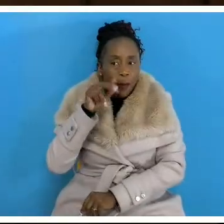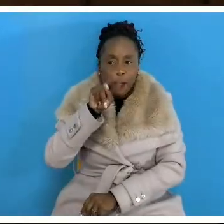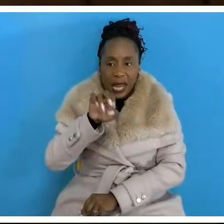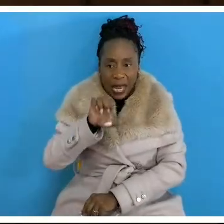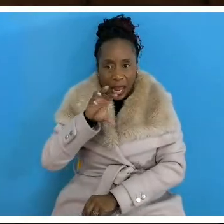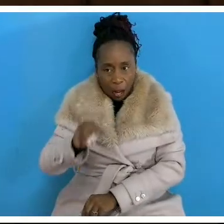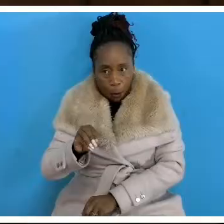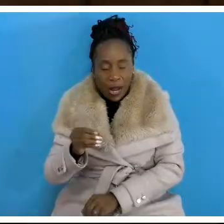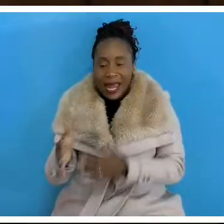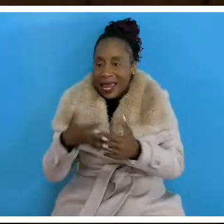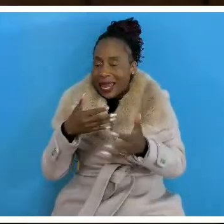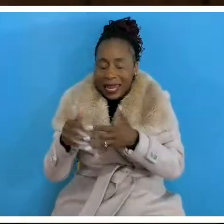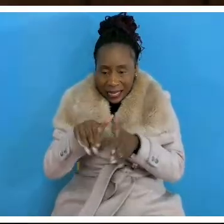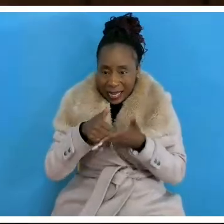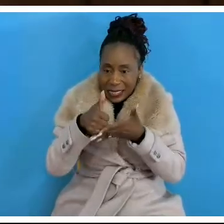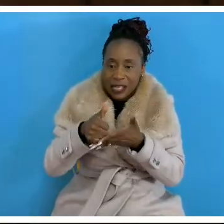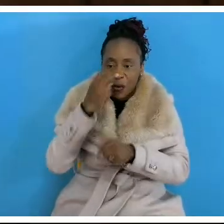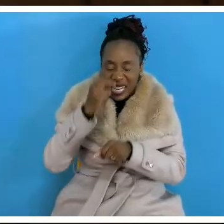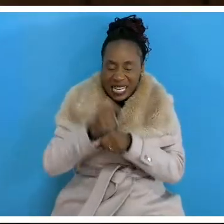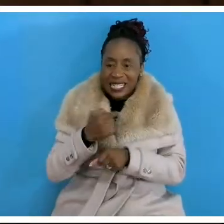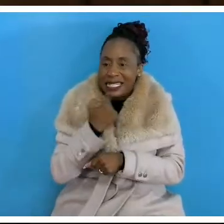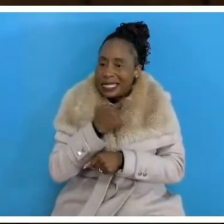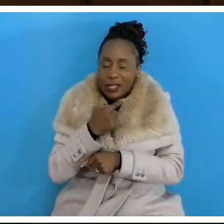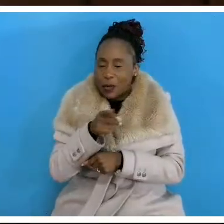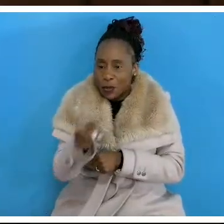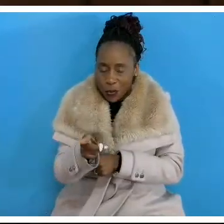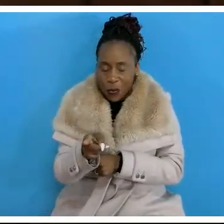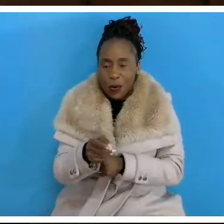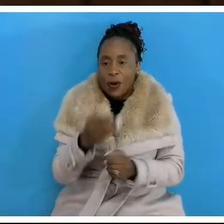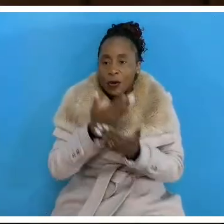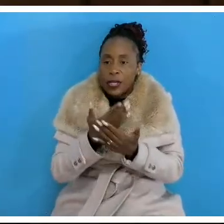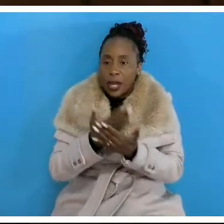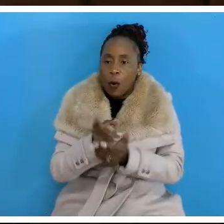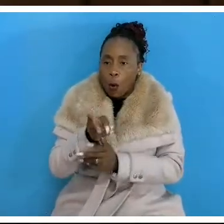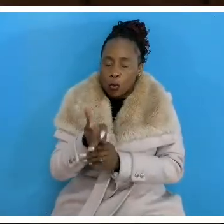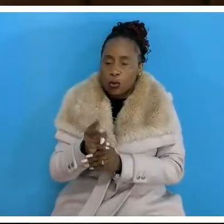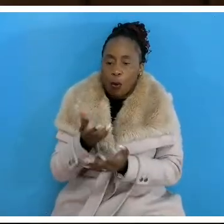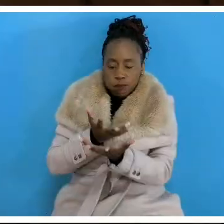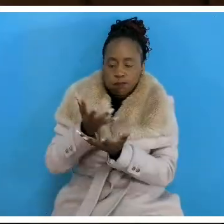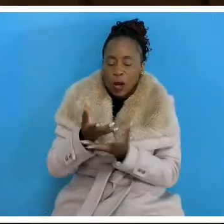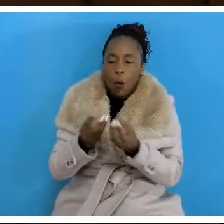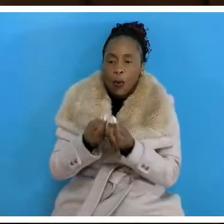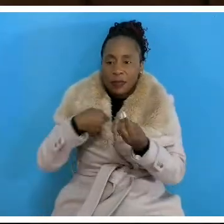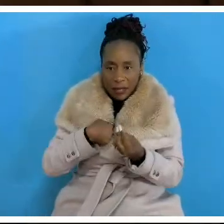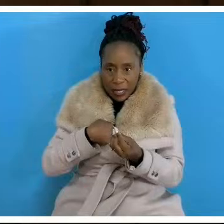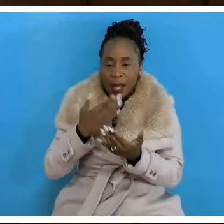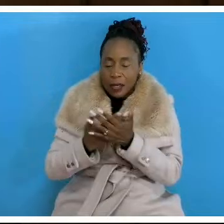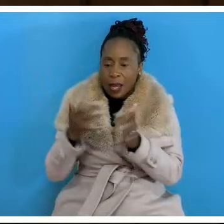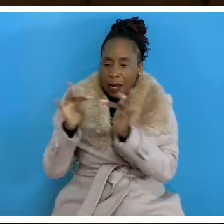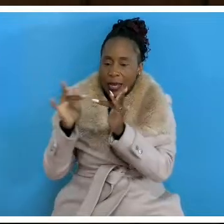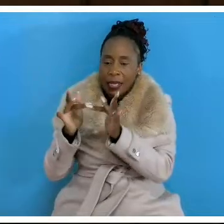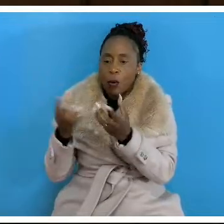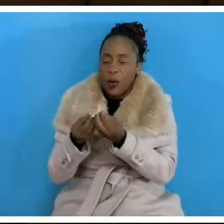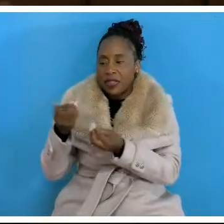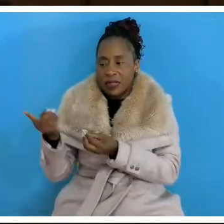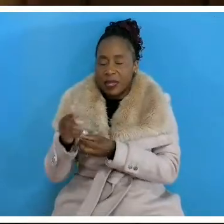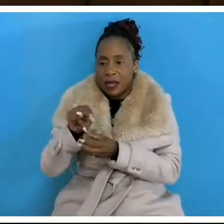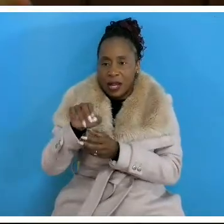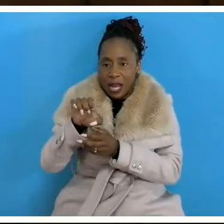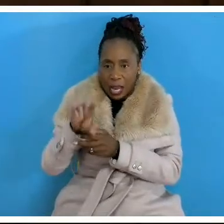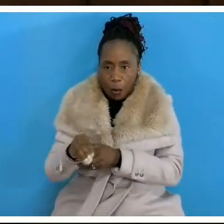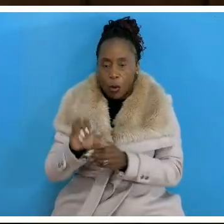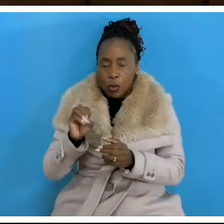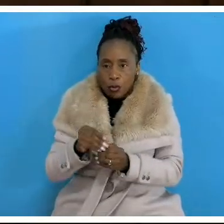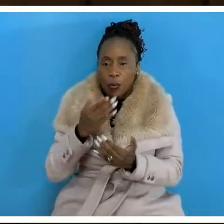any assistance that you need nearer to you, you can also engage with me. I can link you up with him so that we can make sure that we have